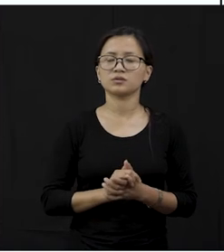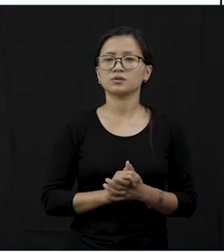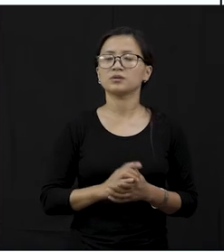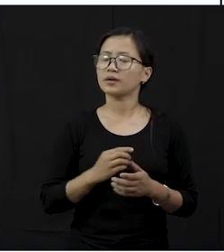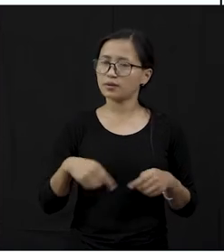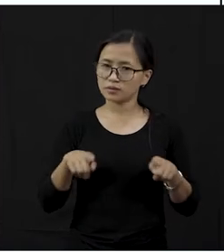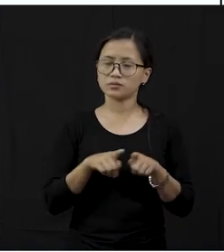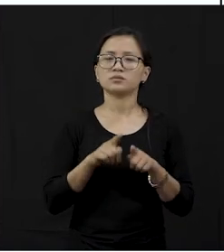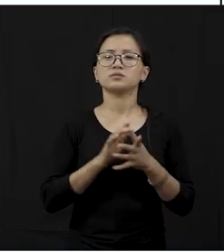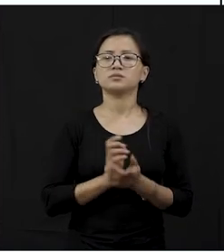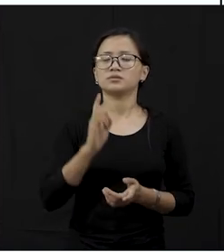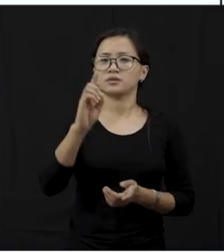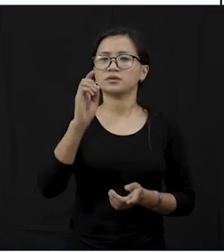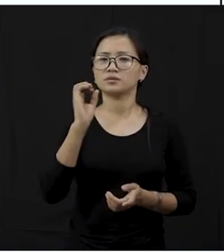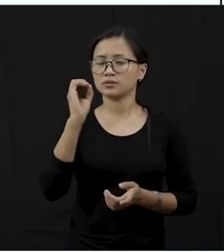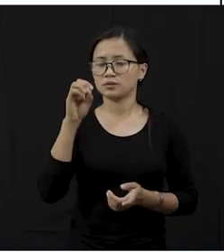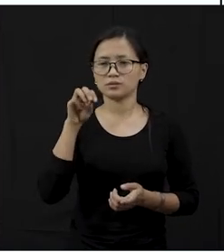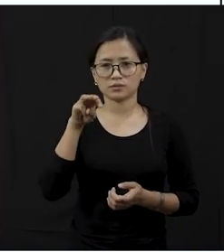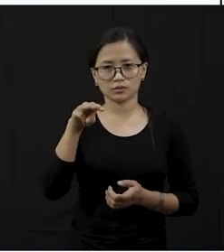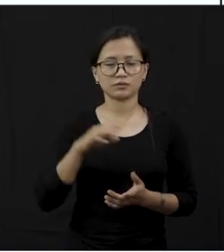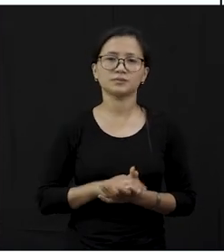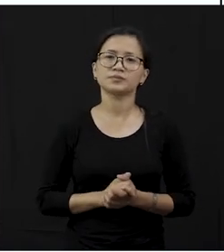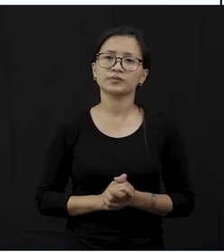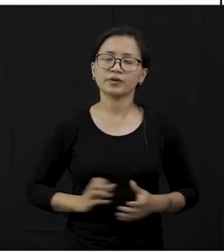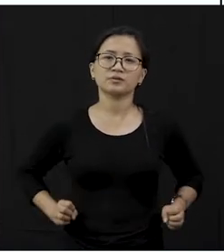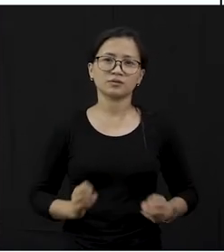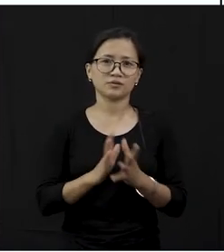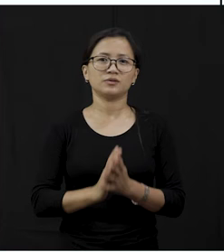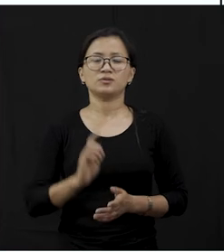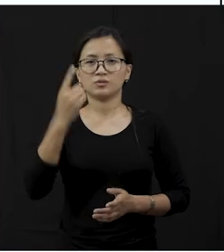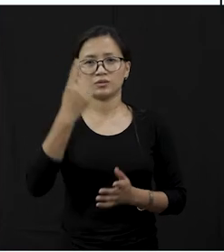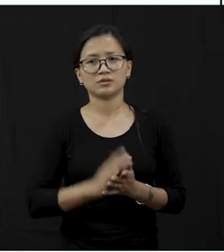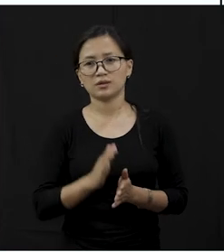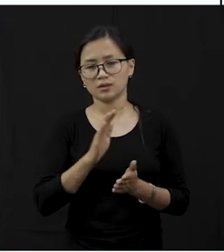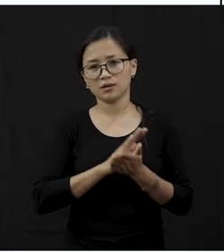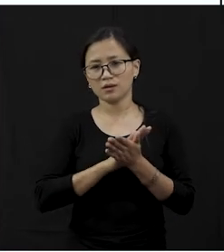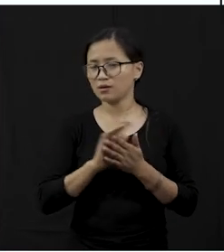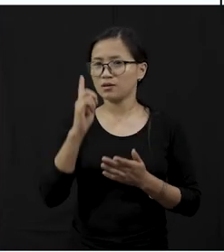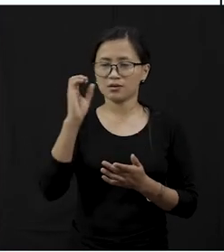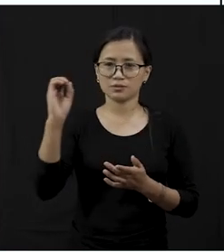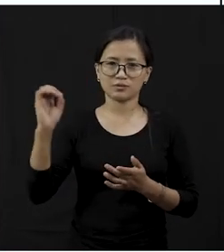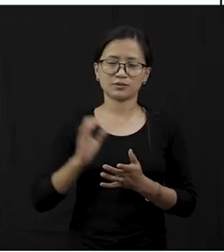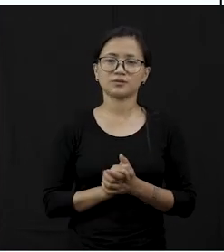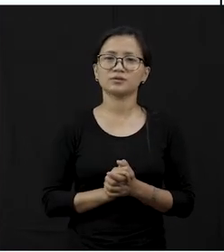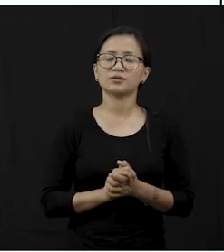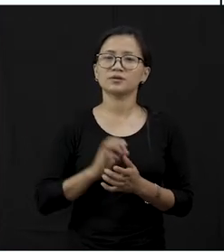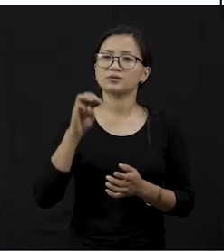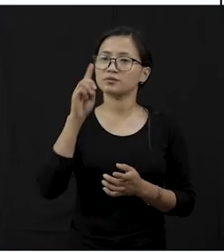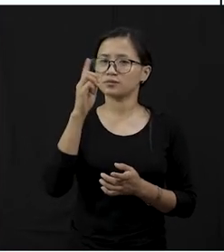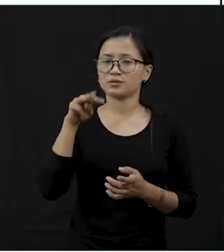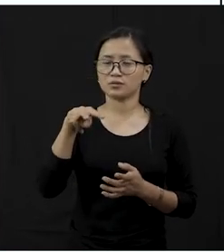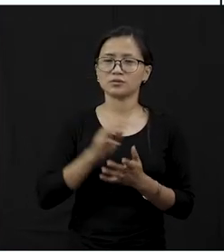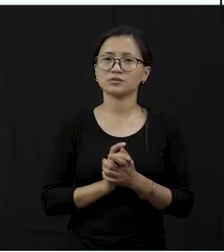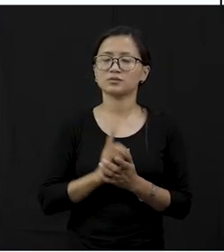ten thousands. So ten thousands also, you start from ones, tens, hundreds, thousands, and that last one is